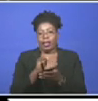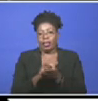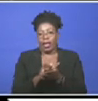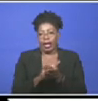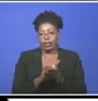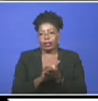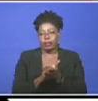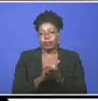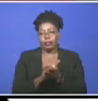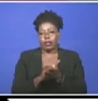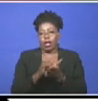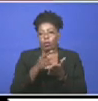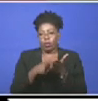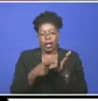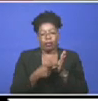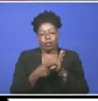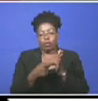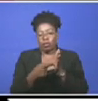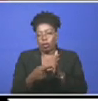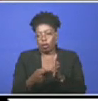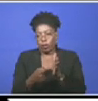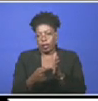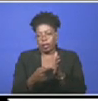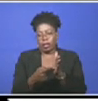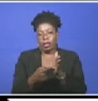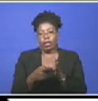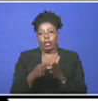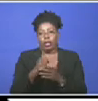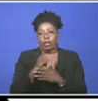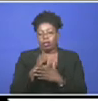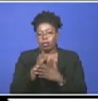the concepts are not necessarily readily